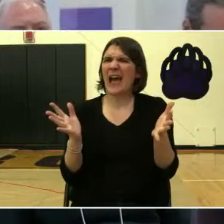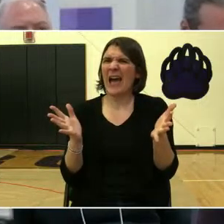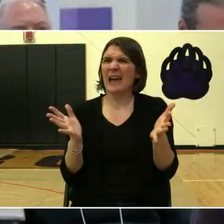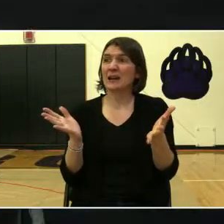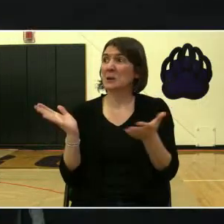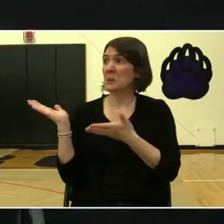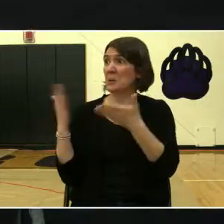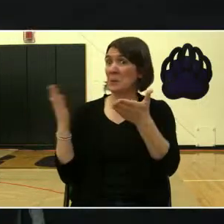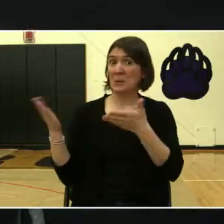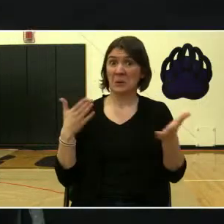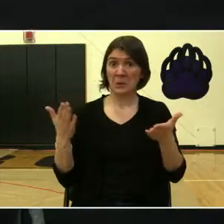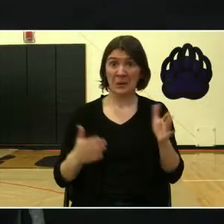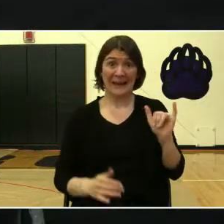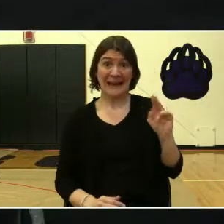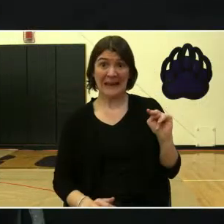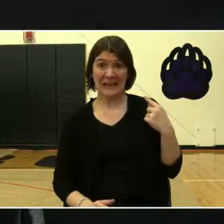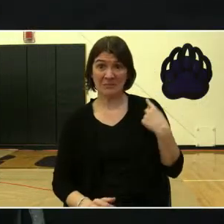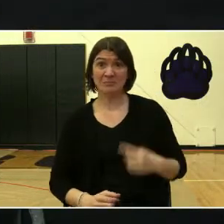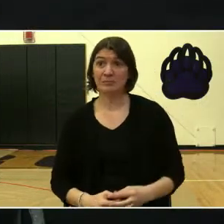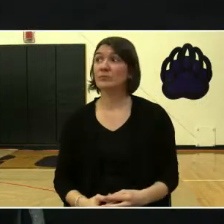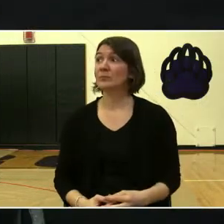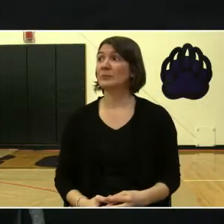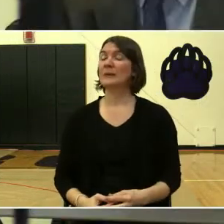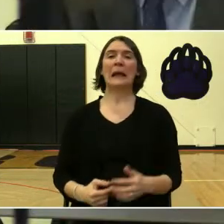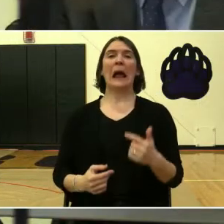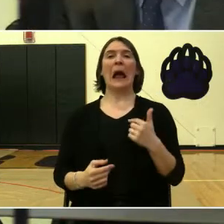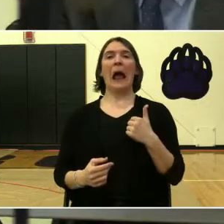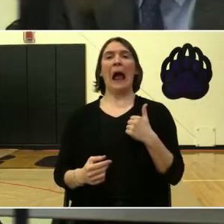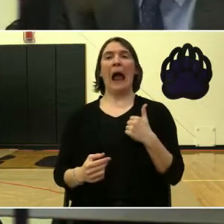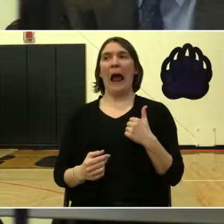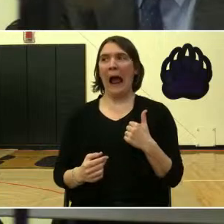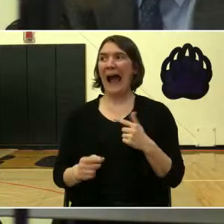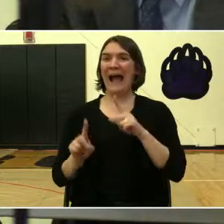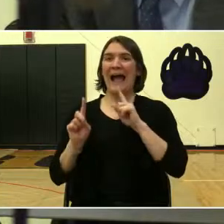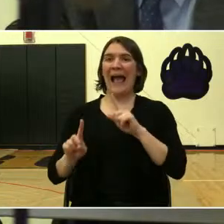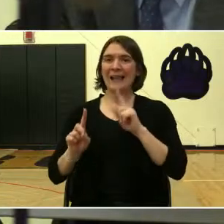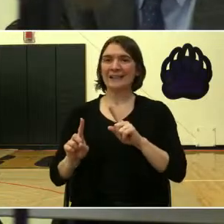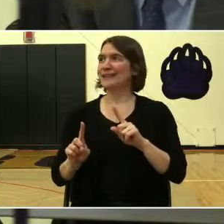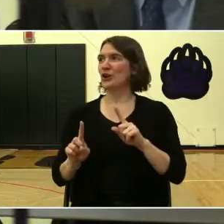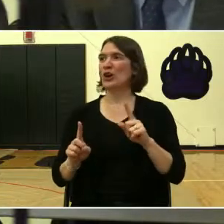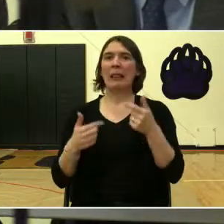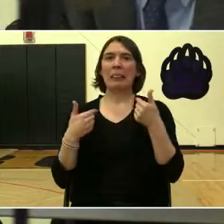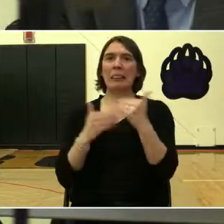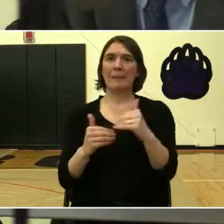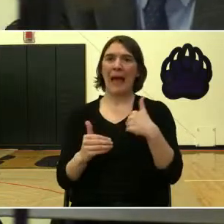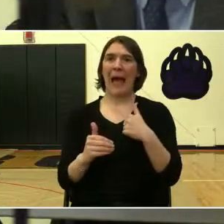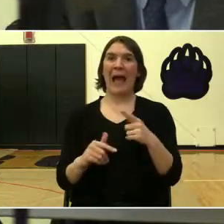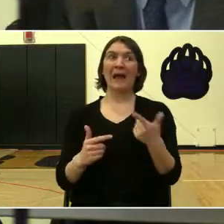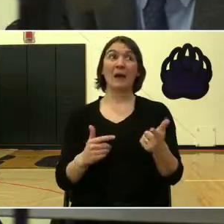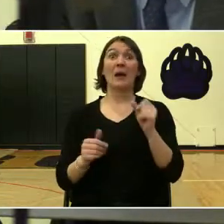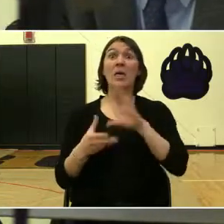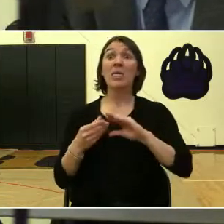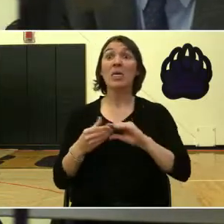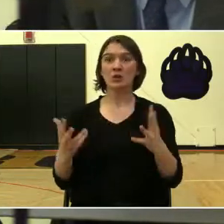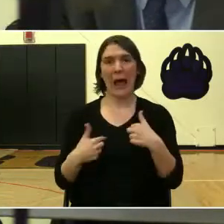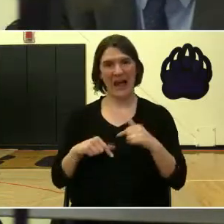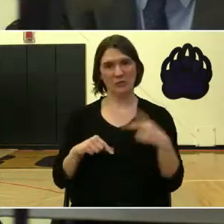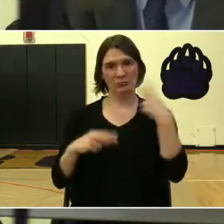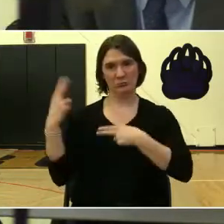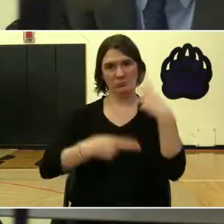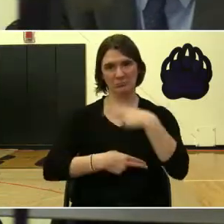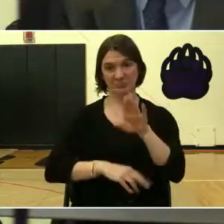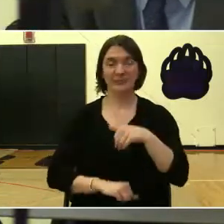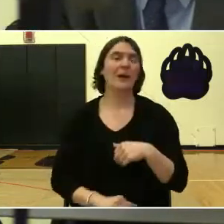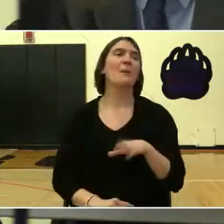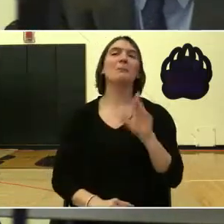first Mr good now is interrogated I only have so many times I can answer questions left so uh yet uh I will and